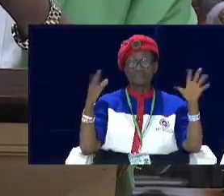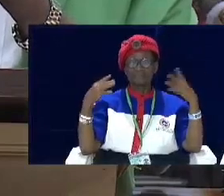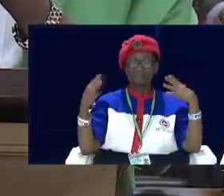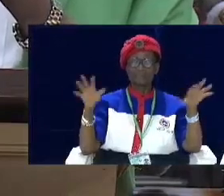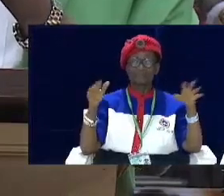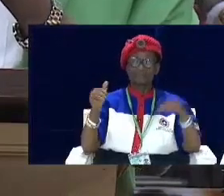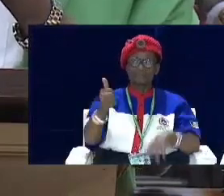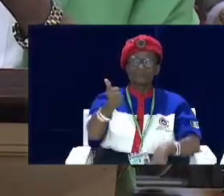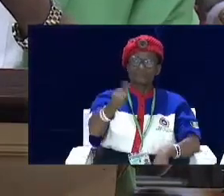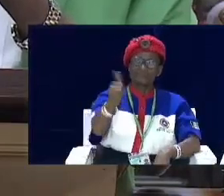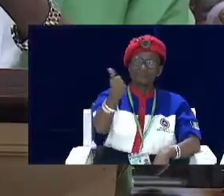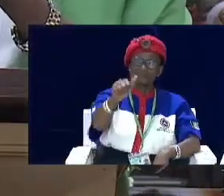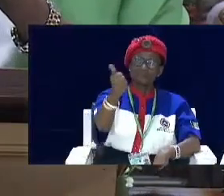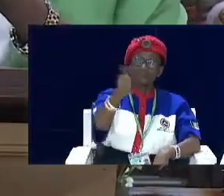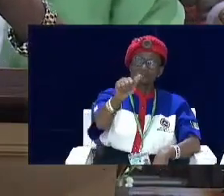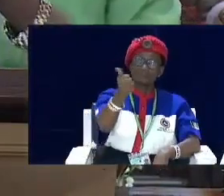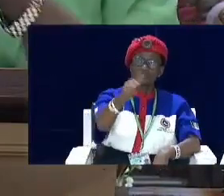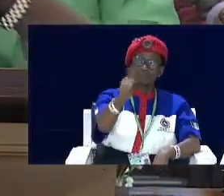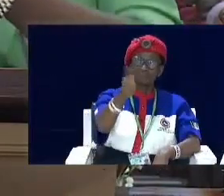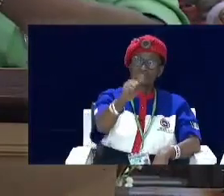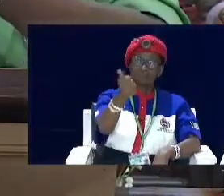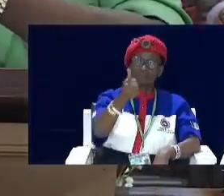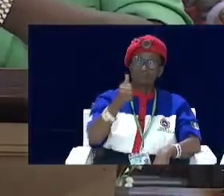Ten. Ewa.